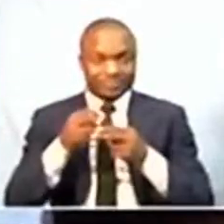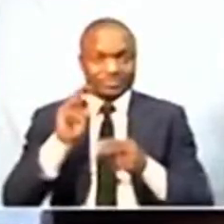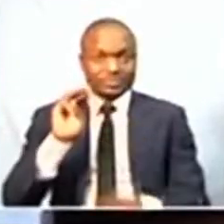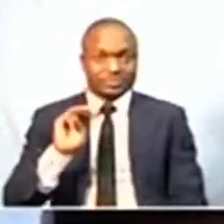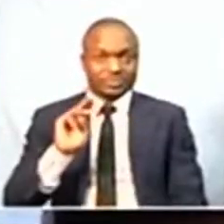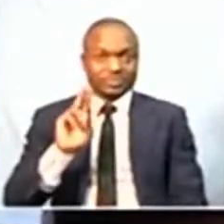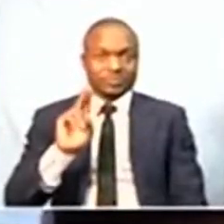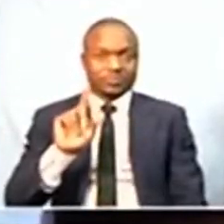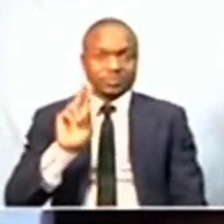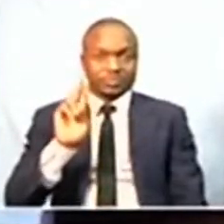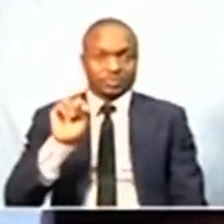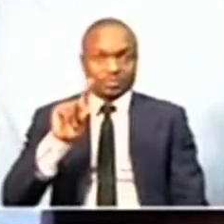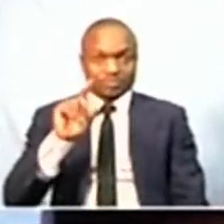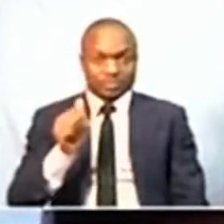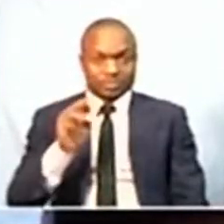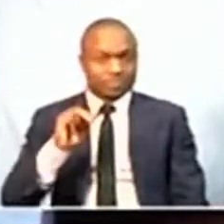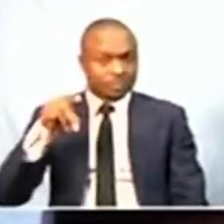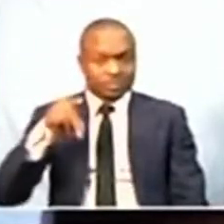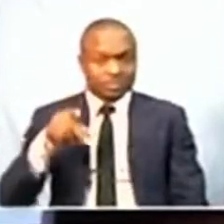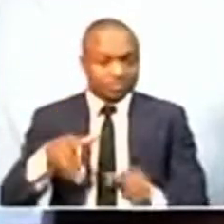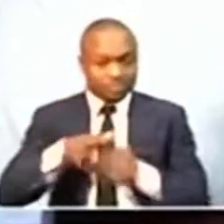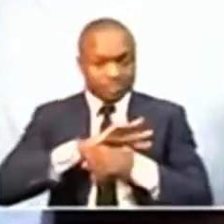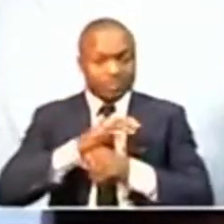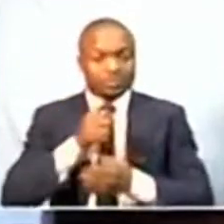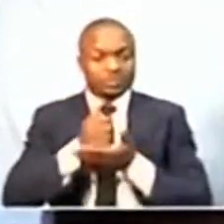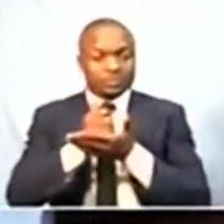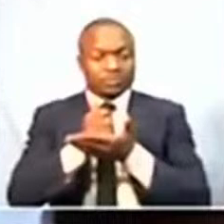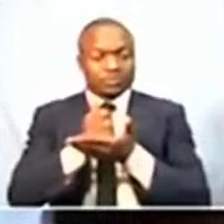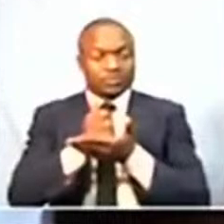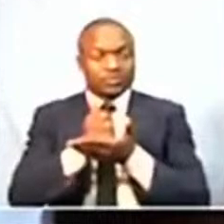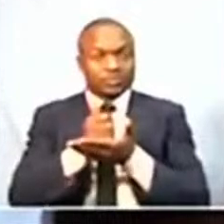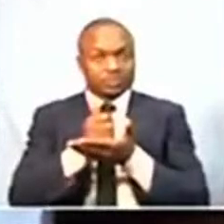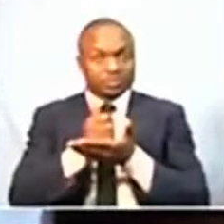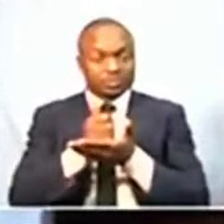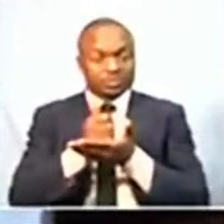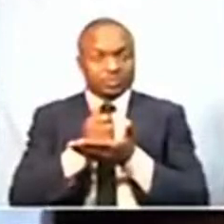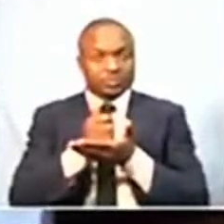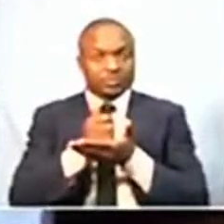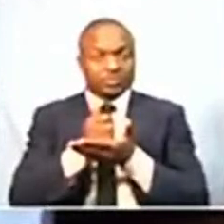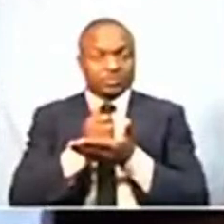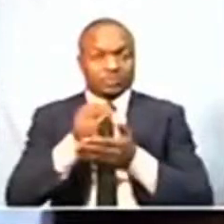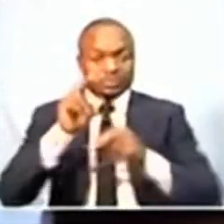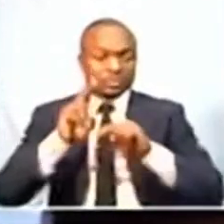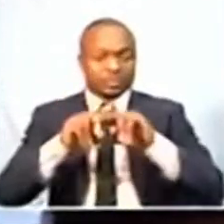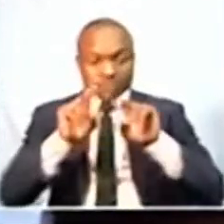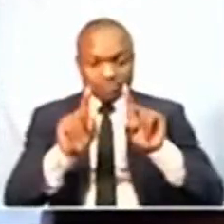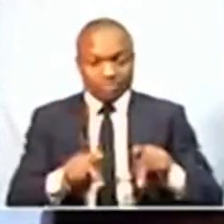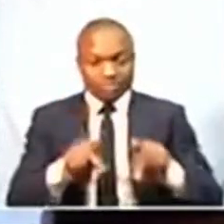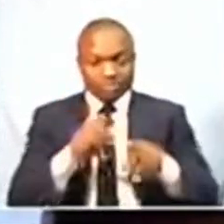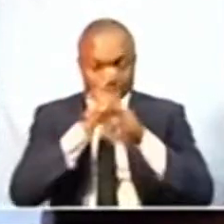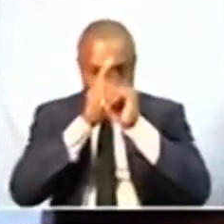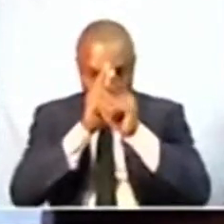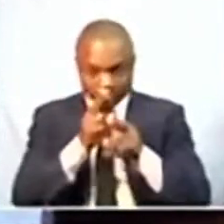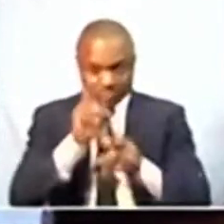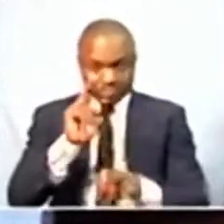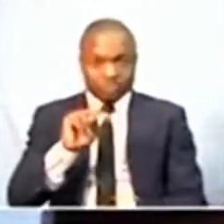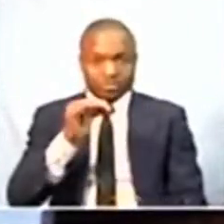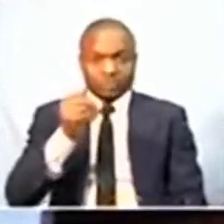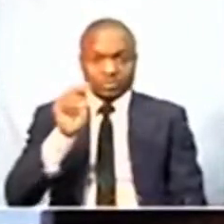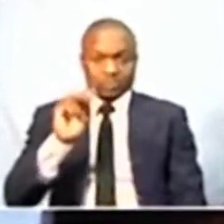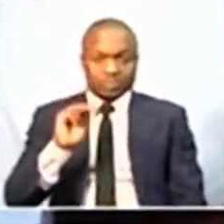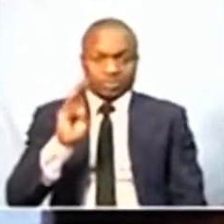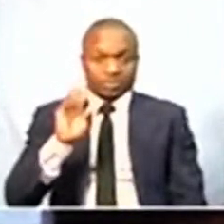of Parliament for Siyavunga constituency, sitting in for a few minutes for our chairperson, Honorable Nyambosa, who is on his